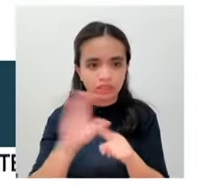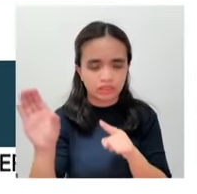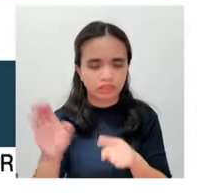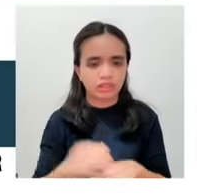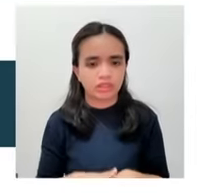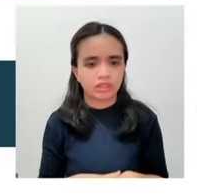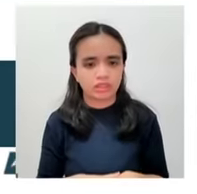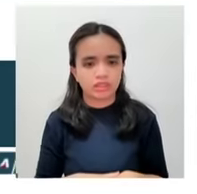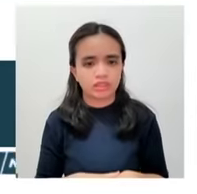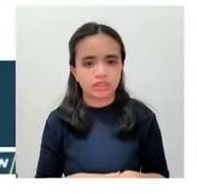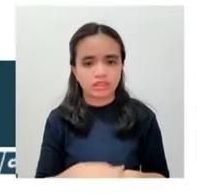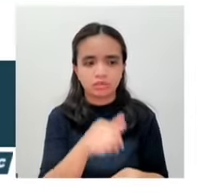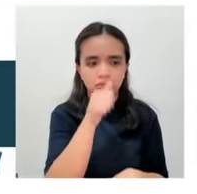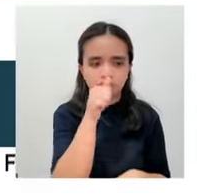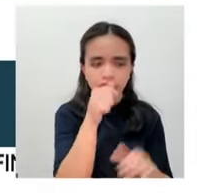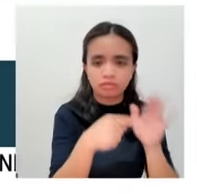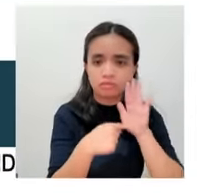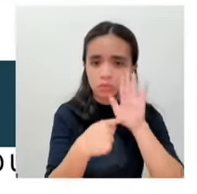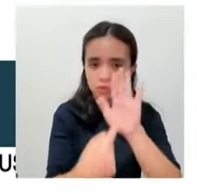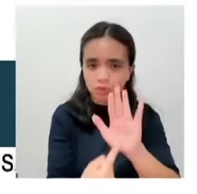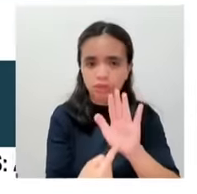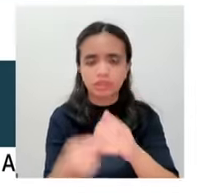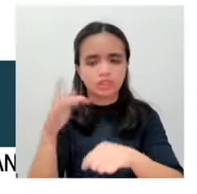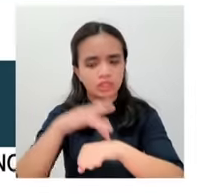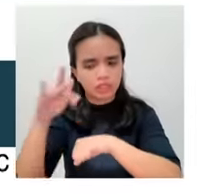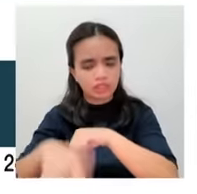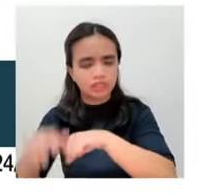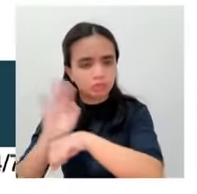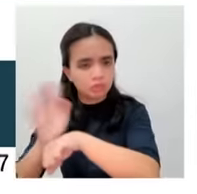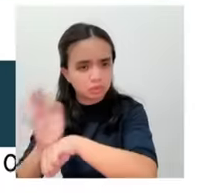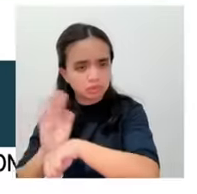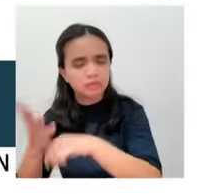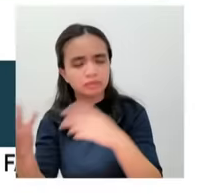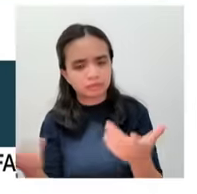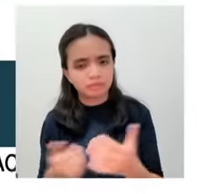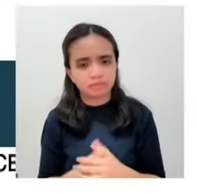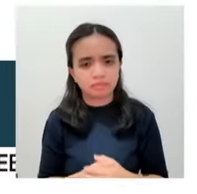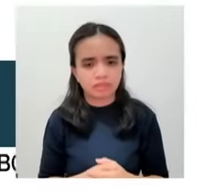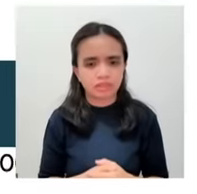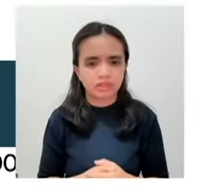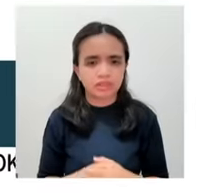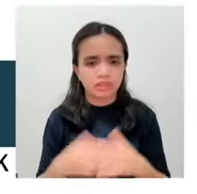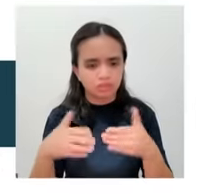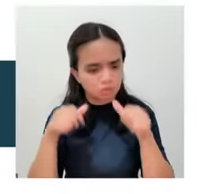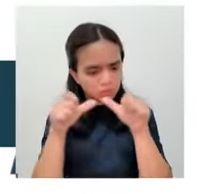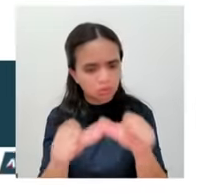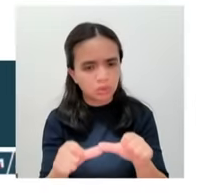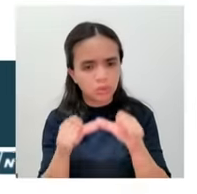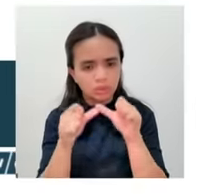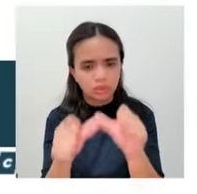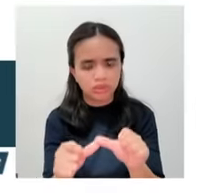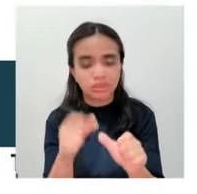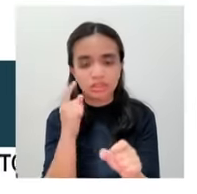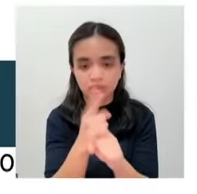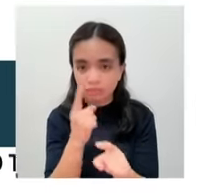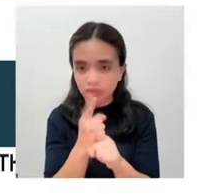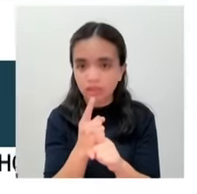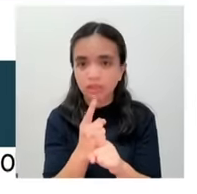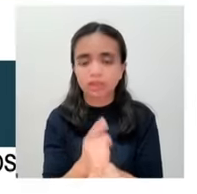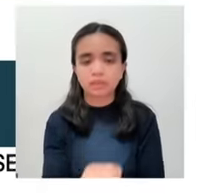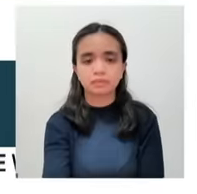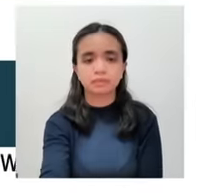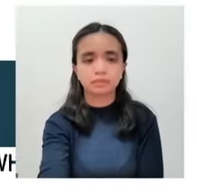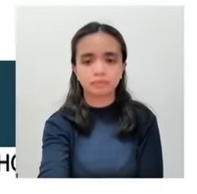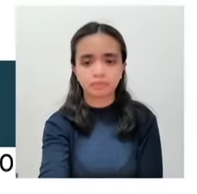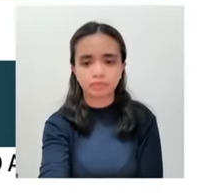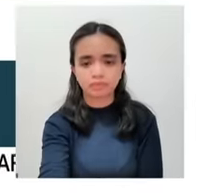from Private Show, her early movies, yung mga ganun niya, she just went on. Kasi, di ba, kumbaga,